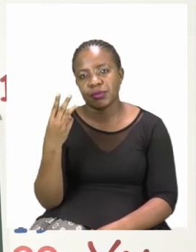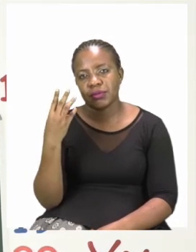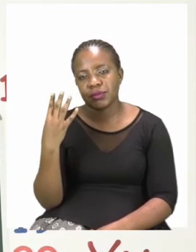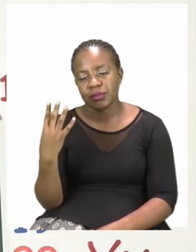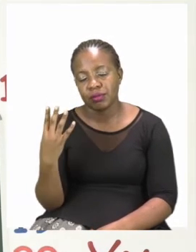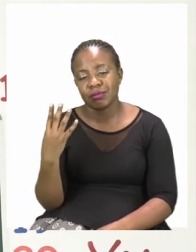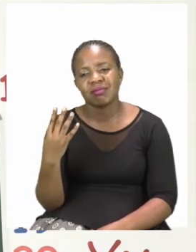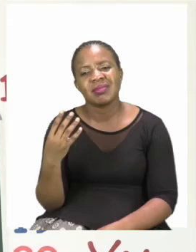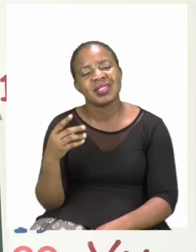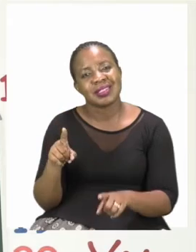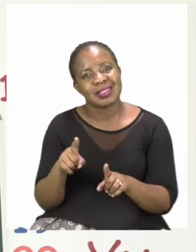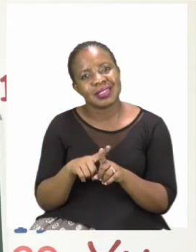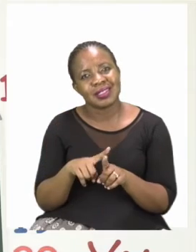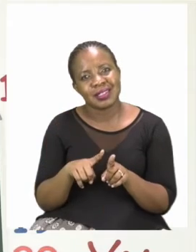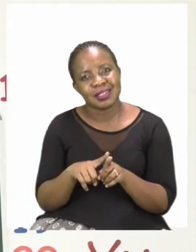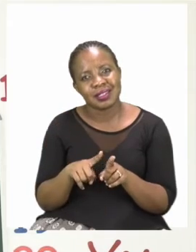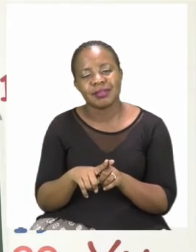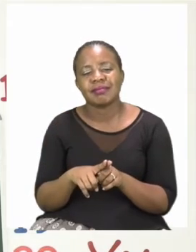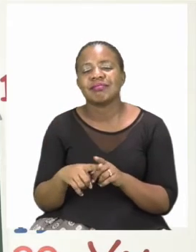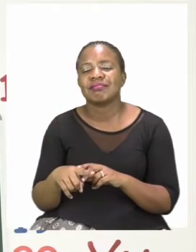Little pigs,